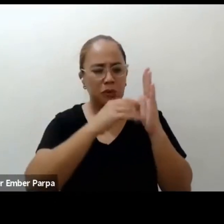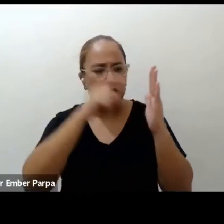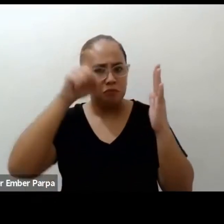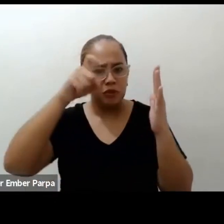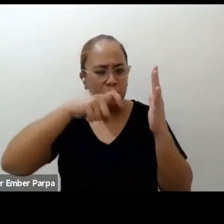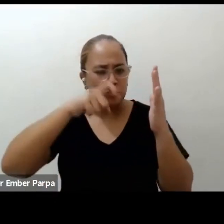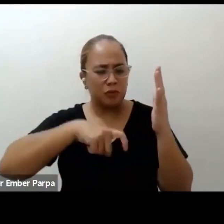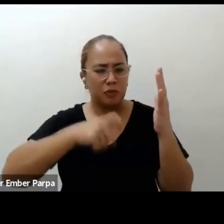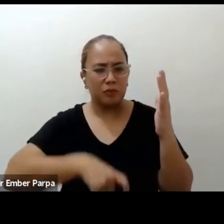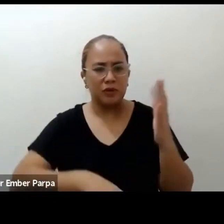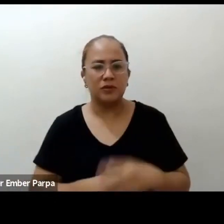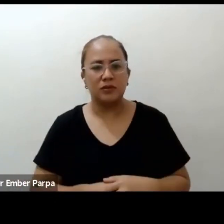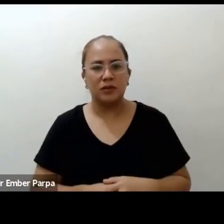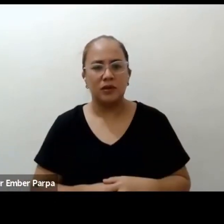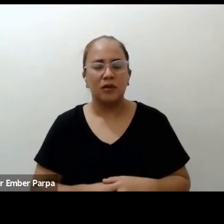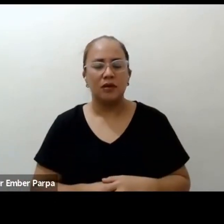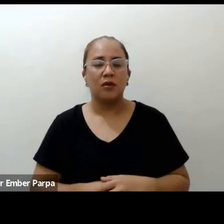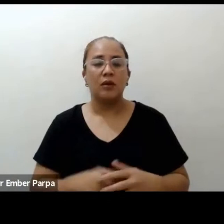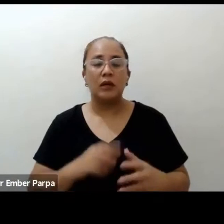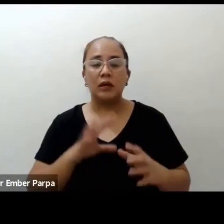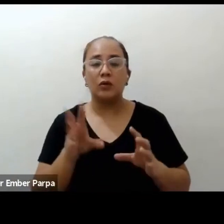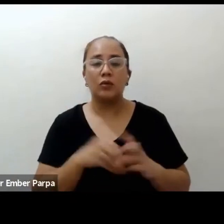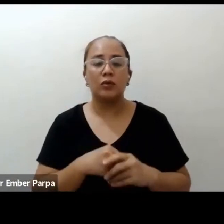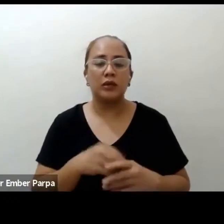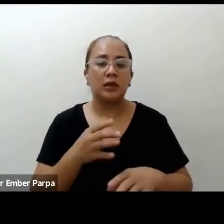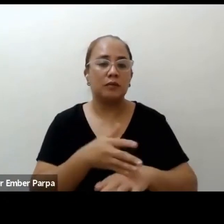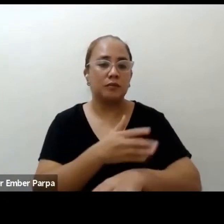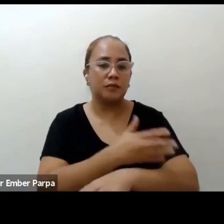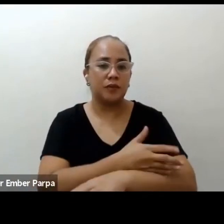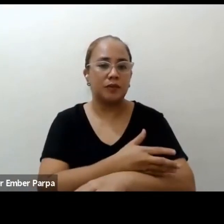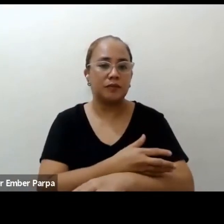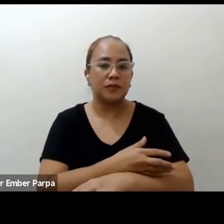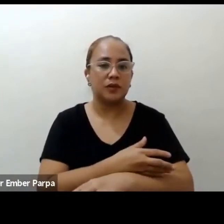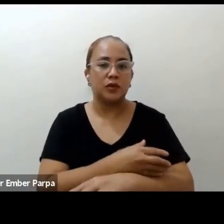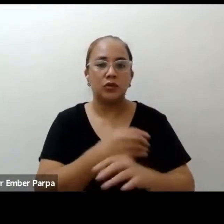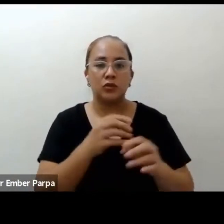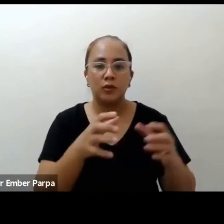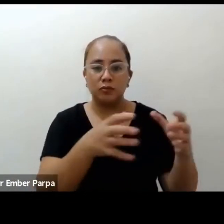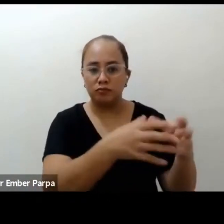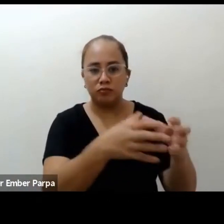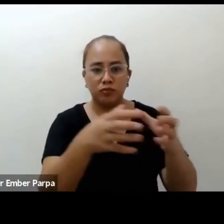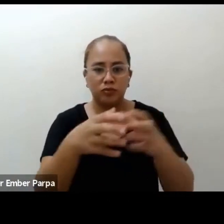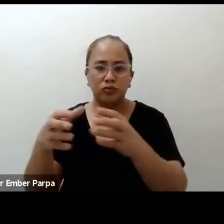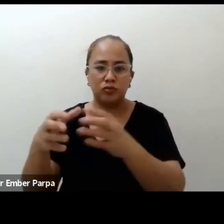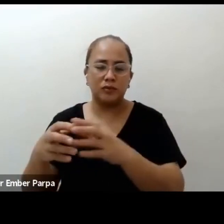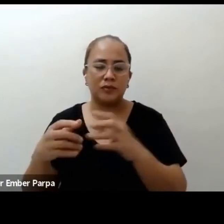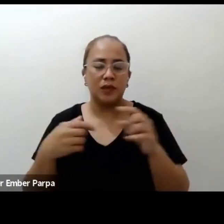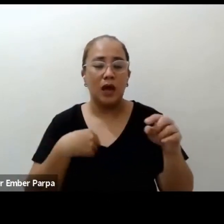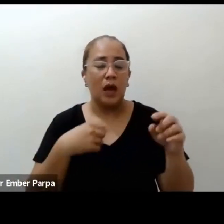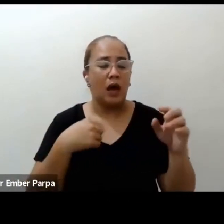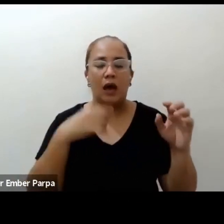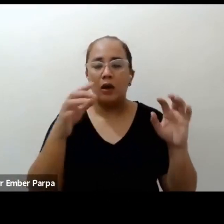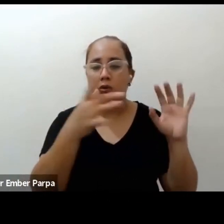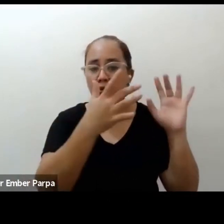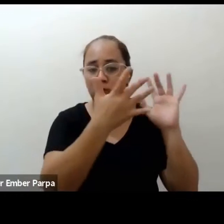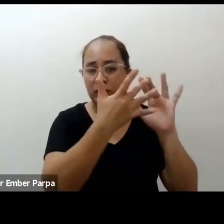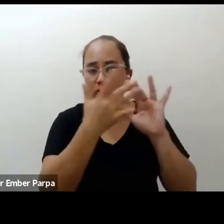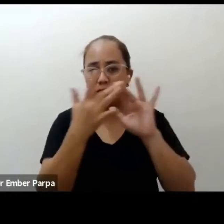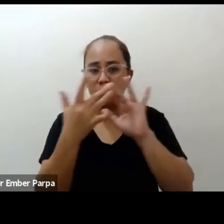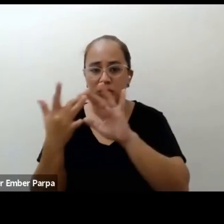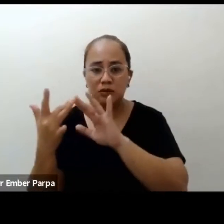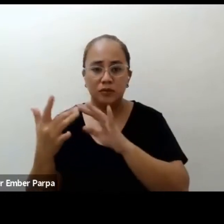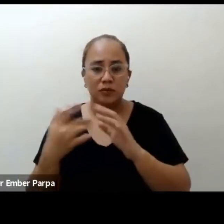COVID. At ang isa ay improve naman yung satellite connections for communications kasi yung